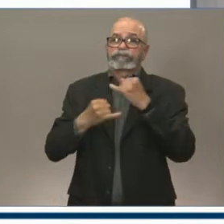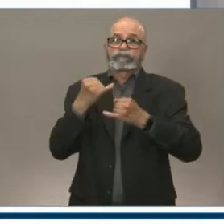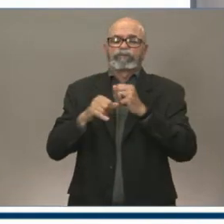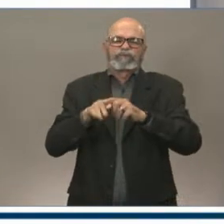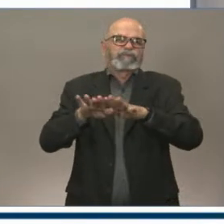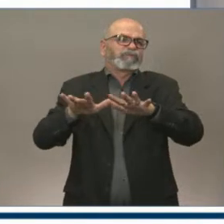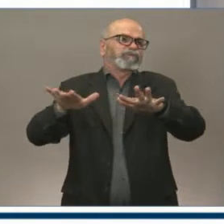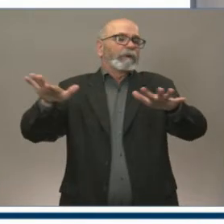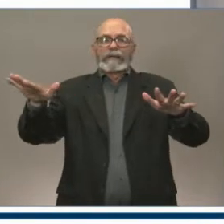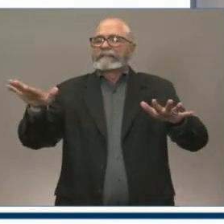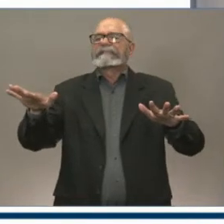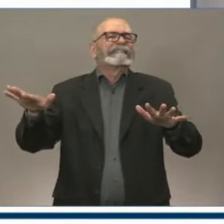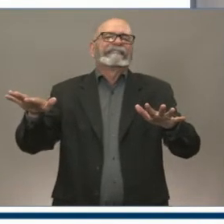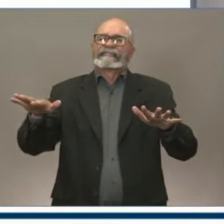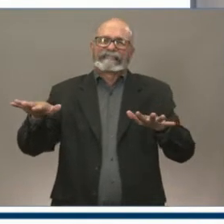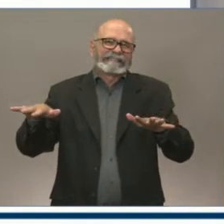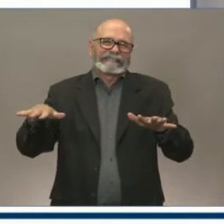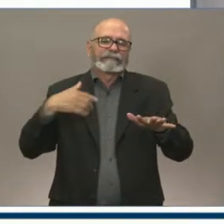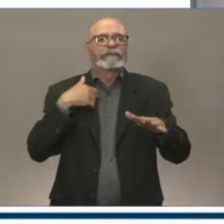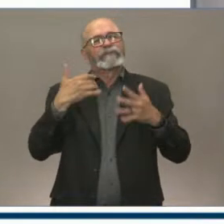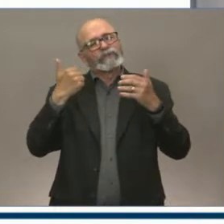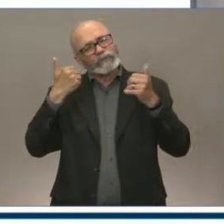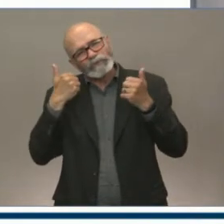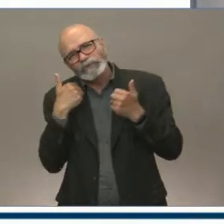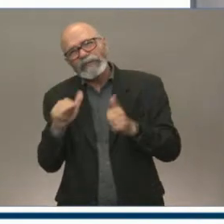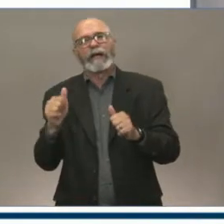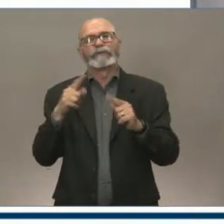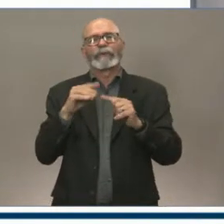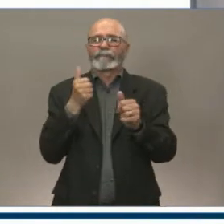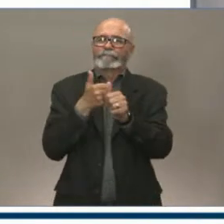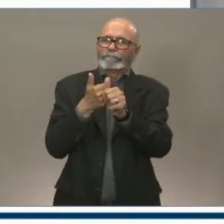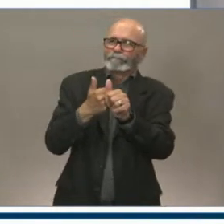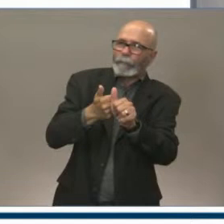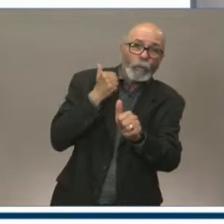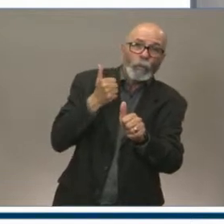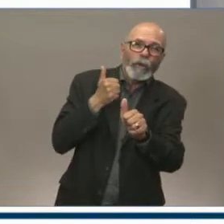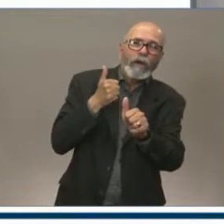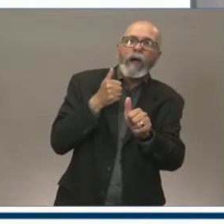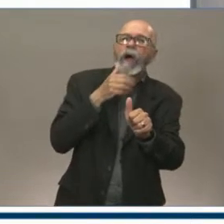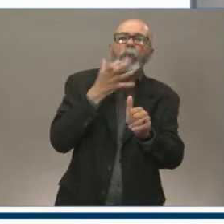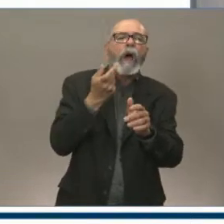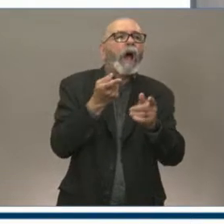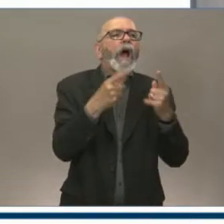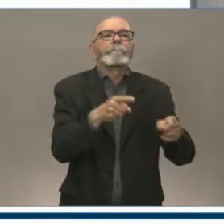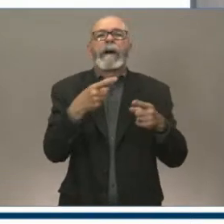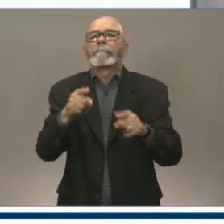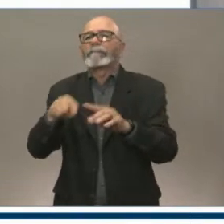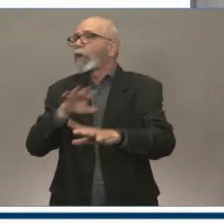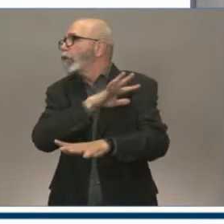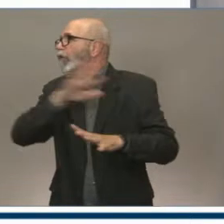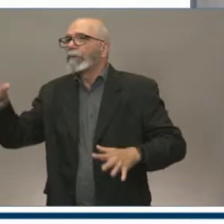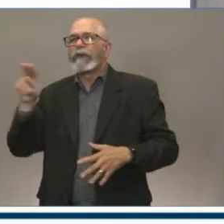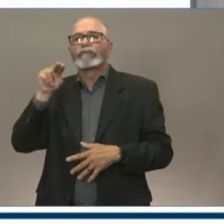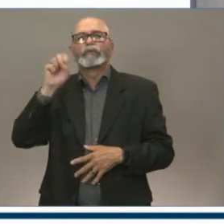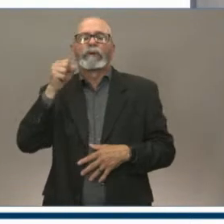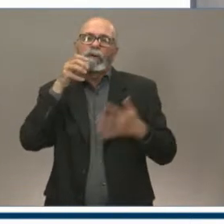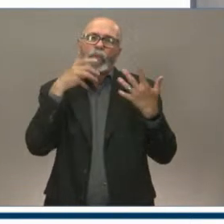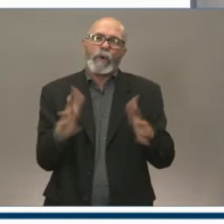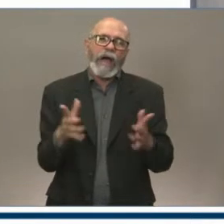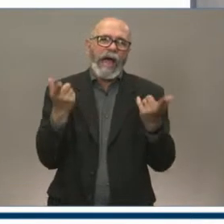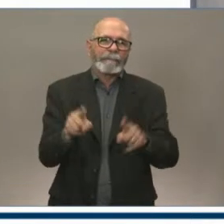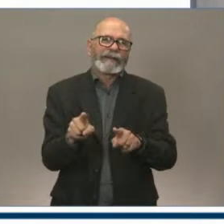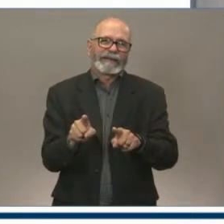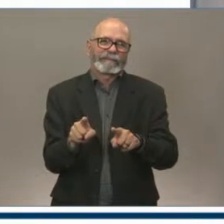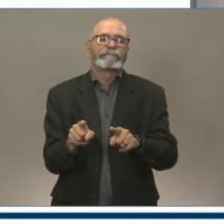We're trying really hard to prevent that happening across the province. So these measures are extremely important, and I would just ask those that